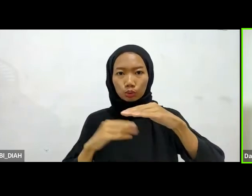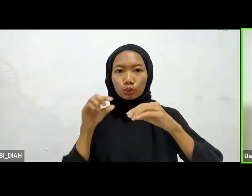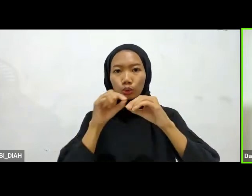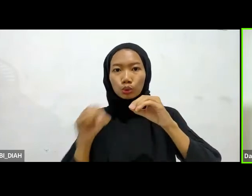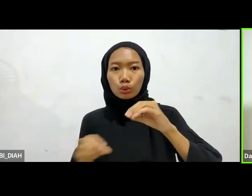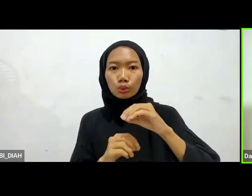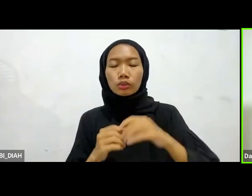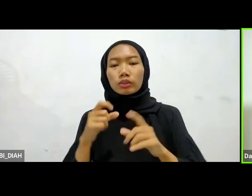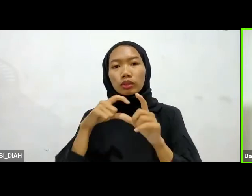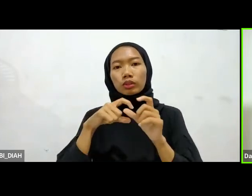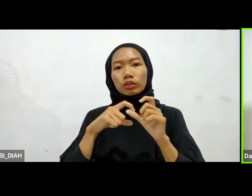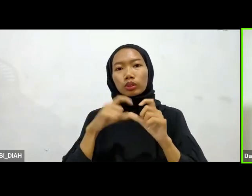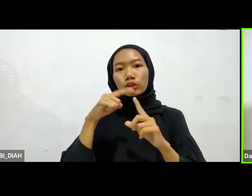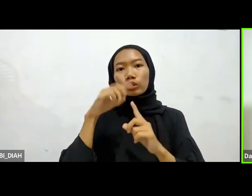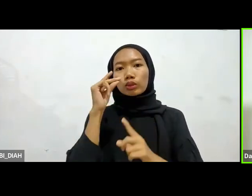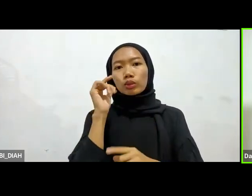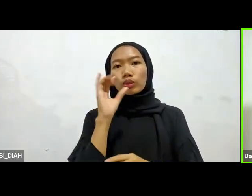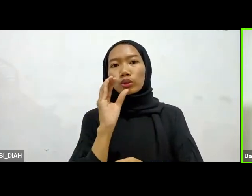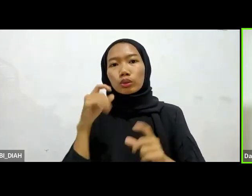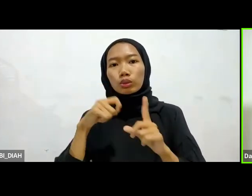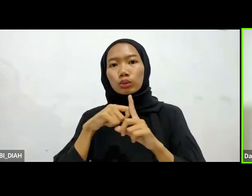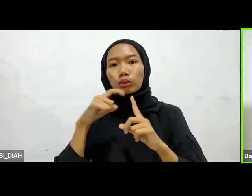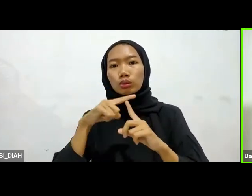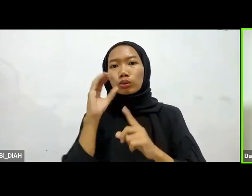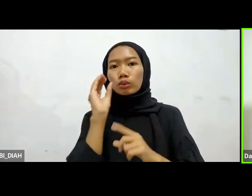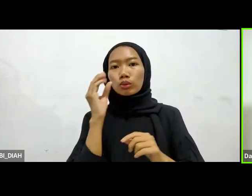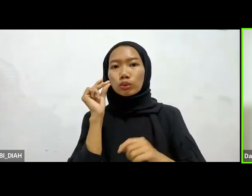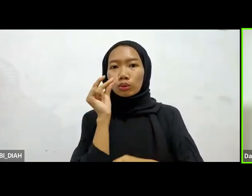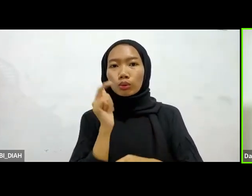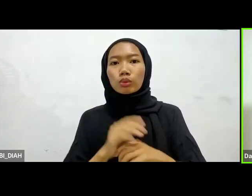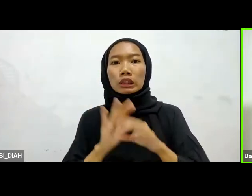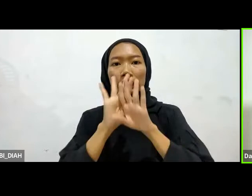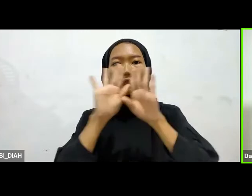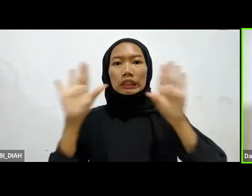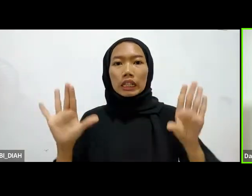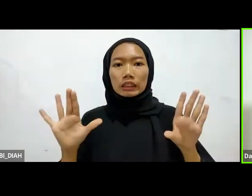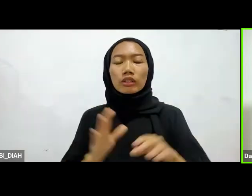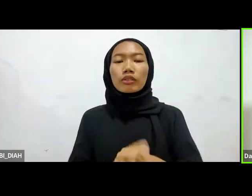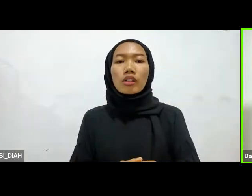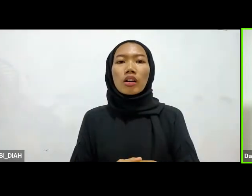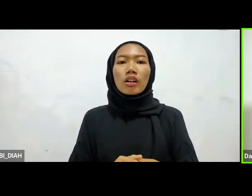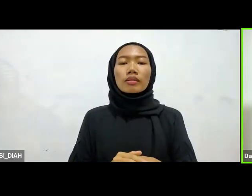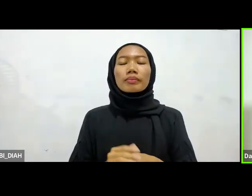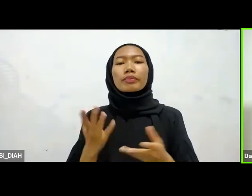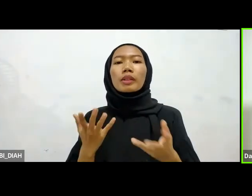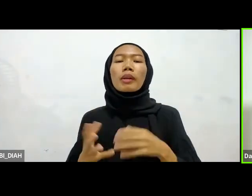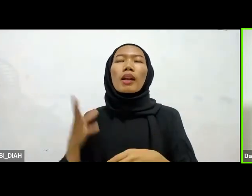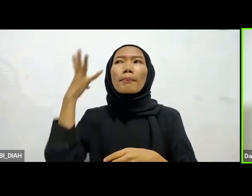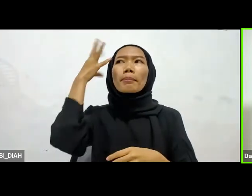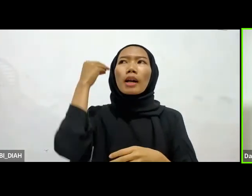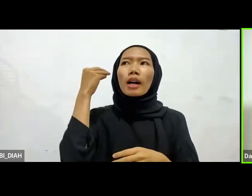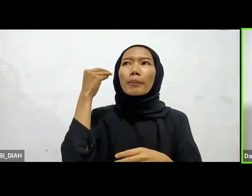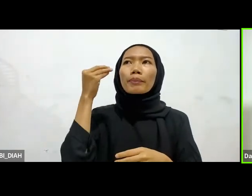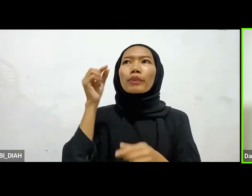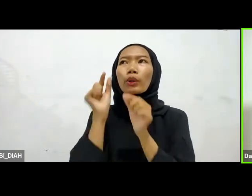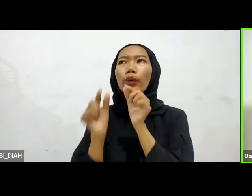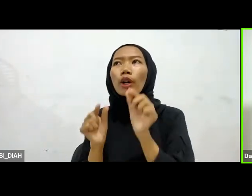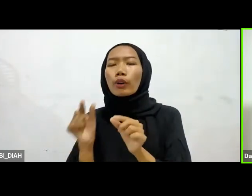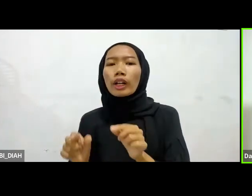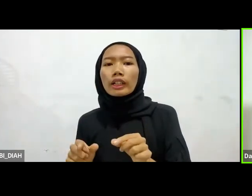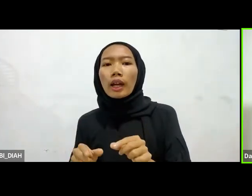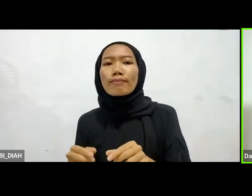and understanding the range of people who can help. It is great to have specialist disability